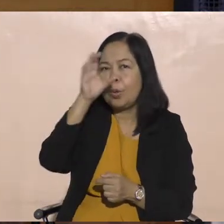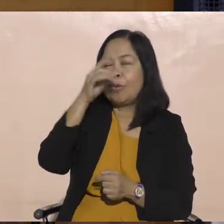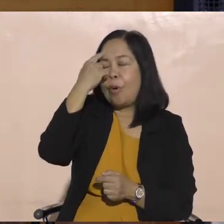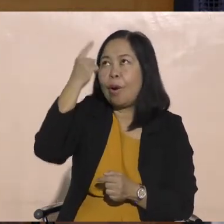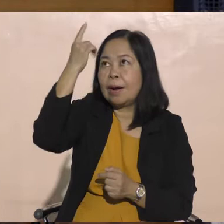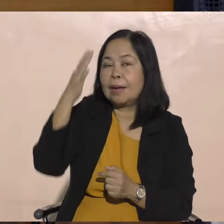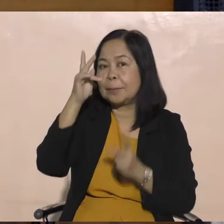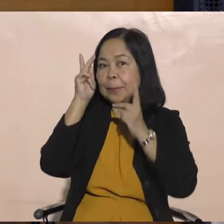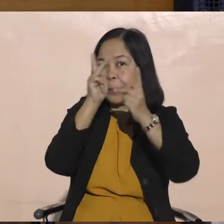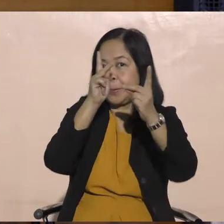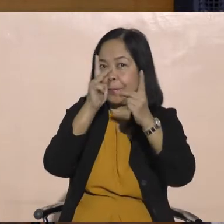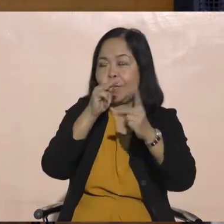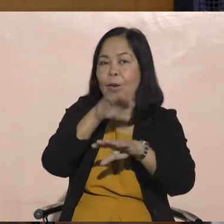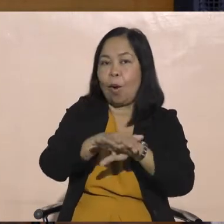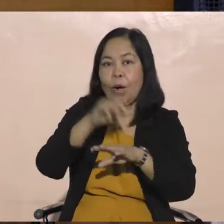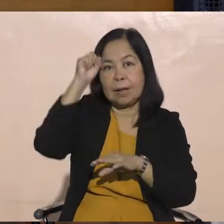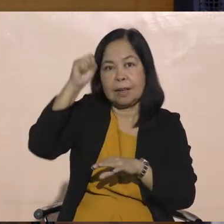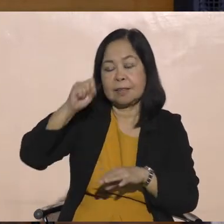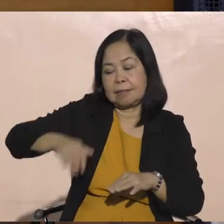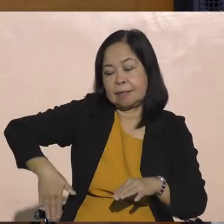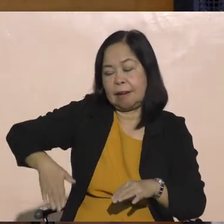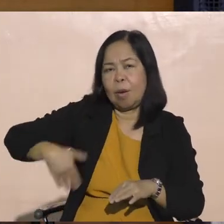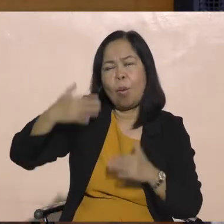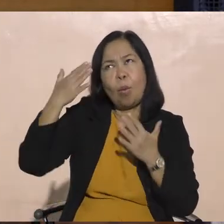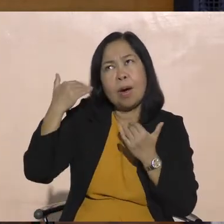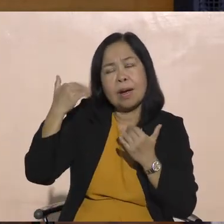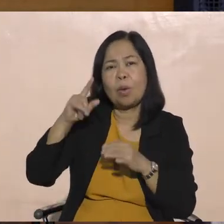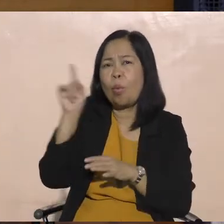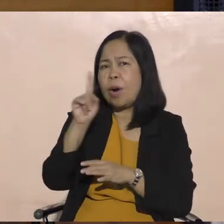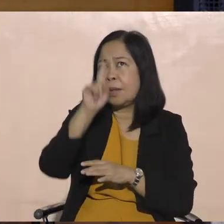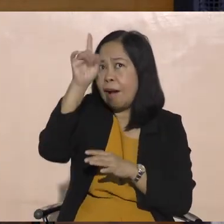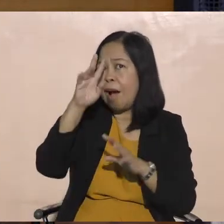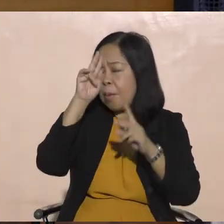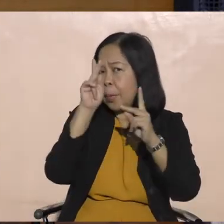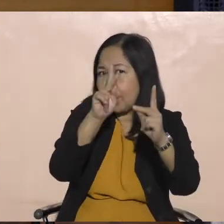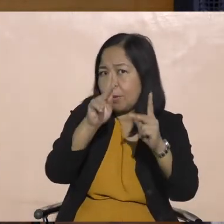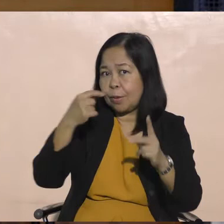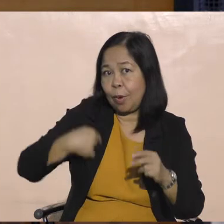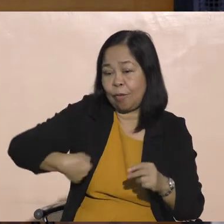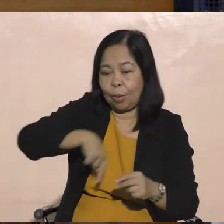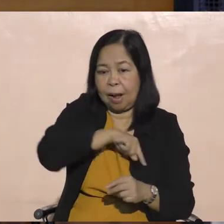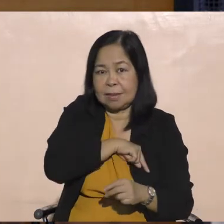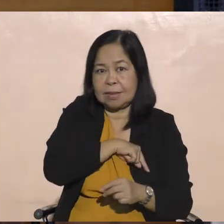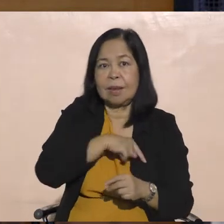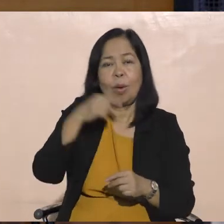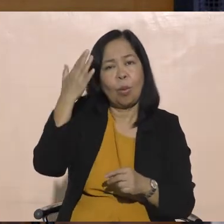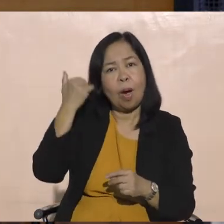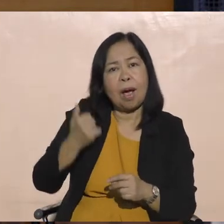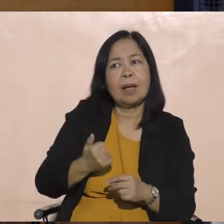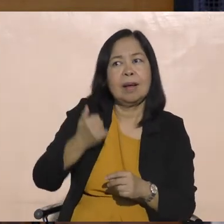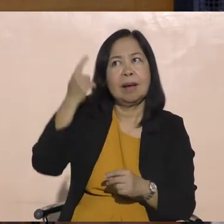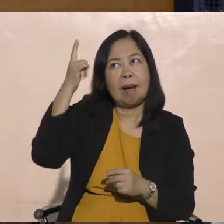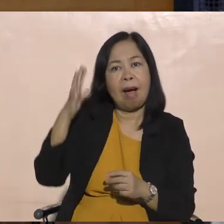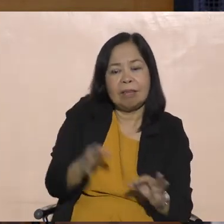Hallelujah. Ingon ko kaganina, which is our point number one, is that God's timing